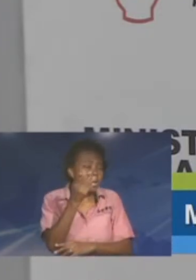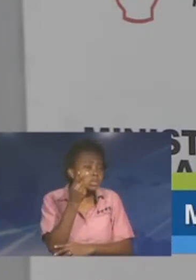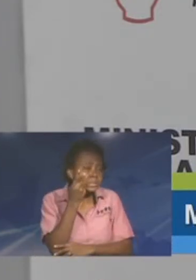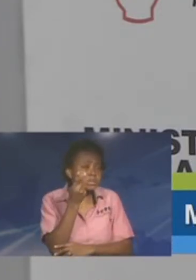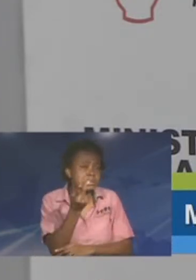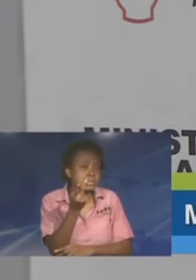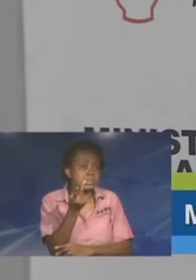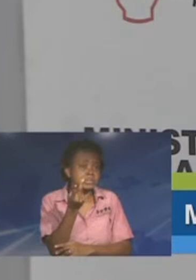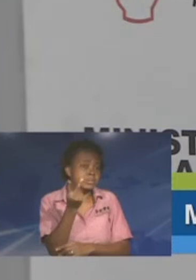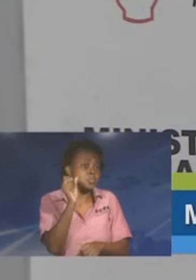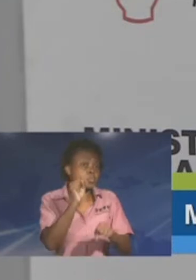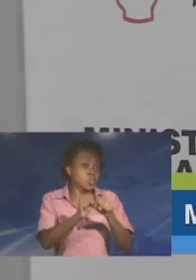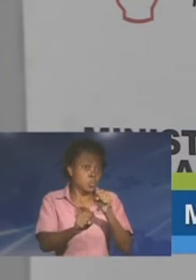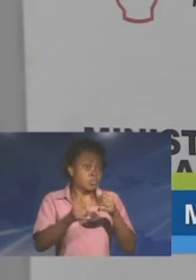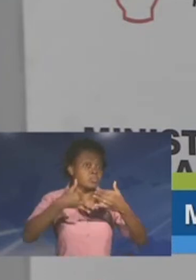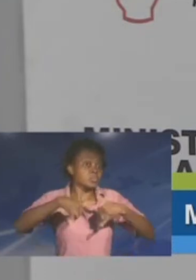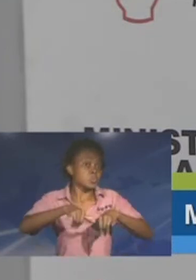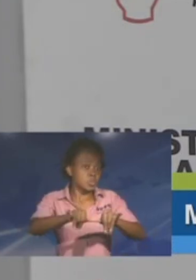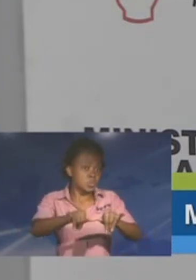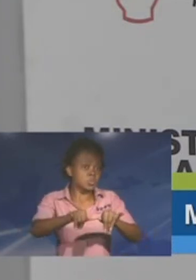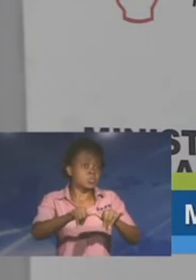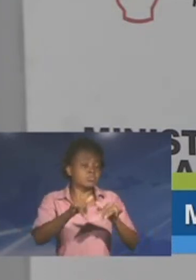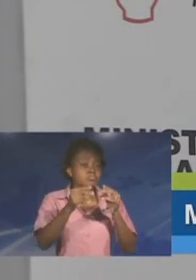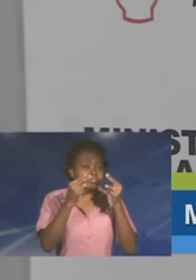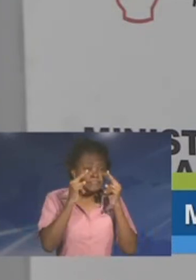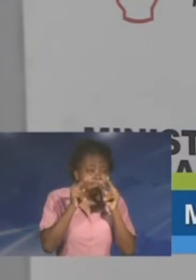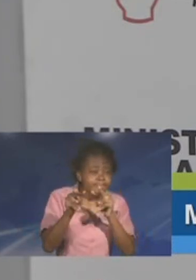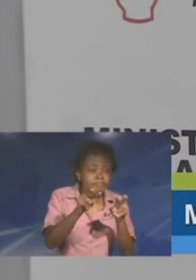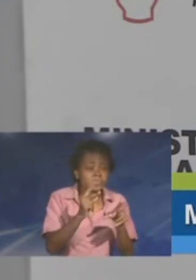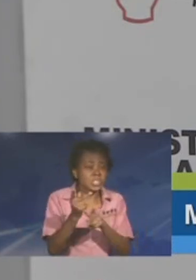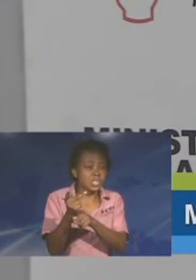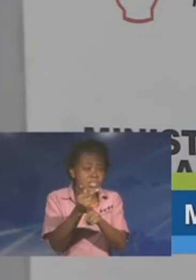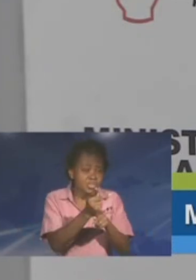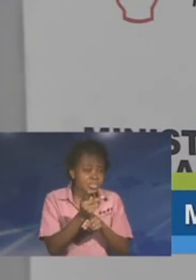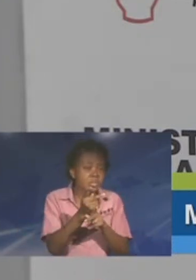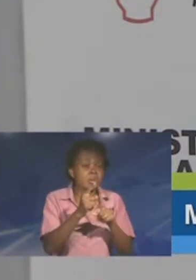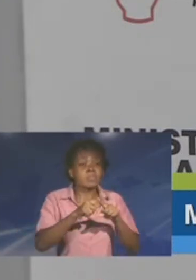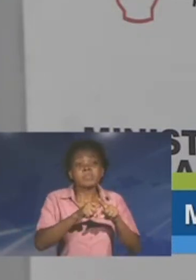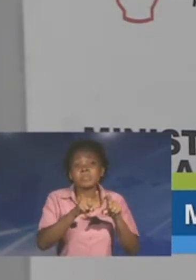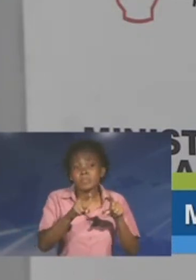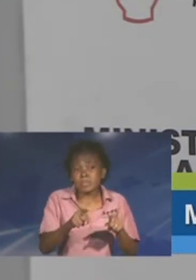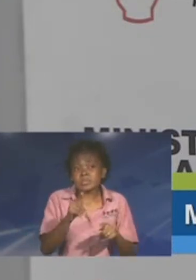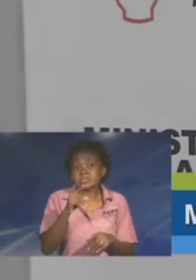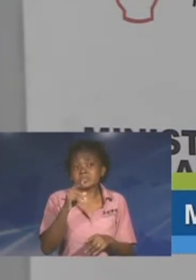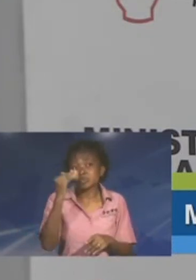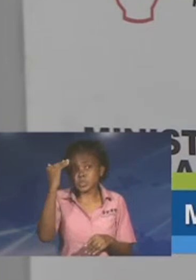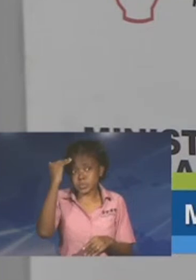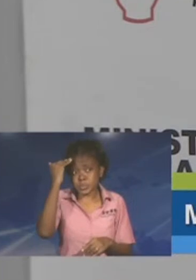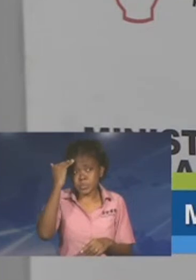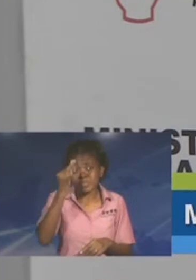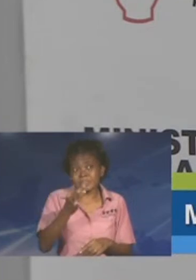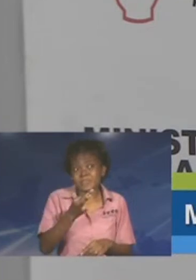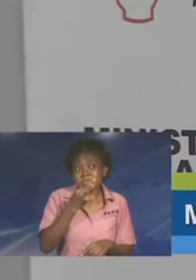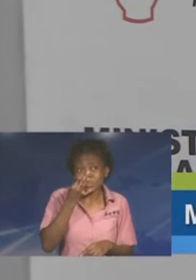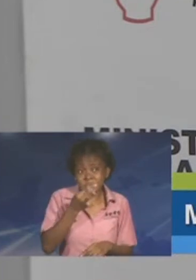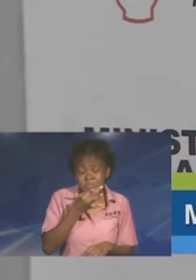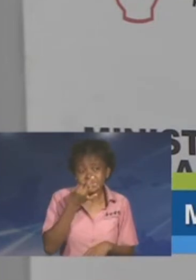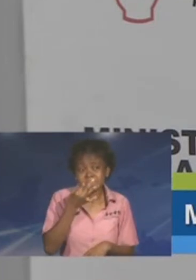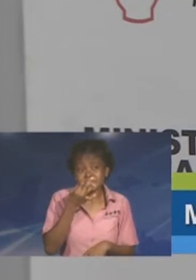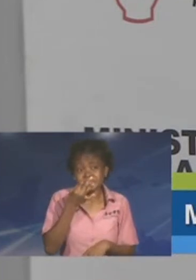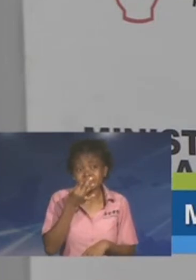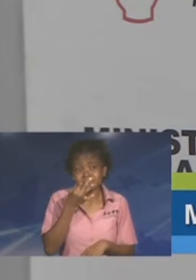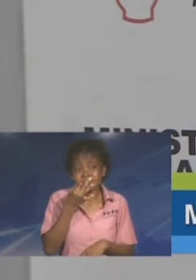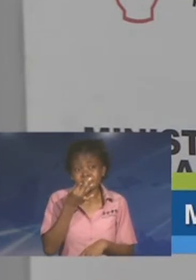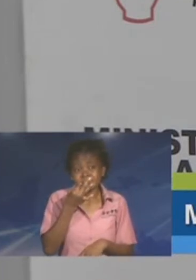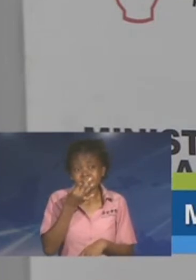particular. Things like foodborne illnesses tend to increase as well. So from a surveillance perspective, we will certainly be looking at those indices